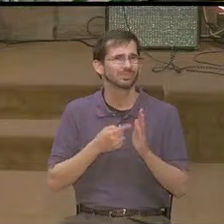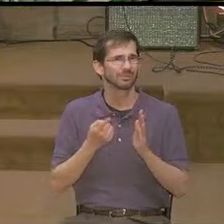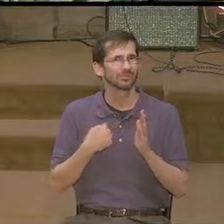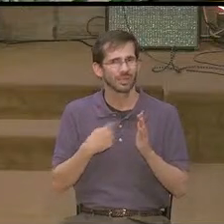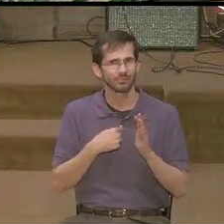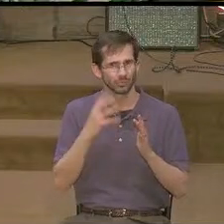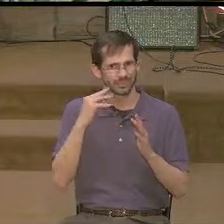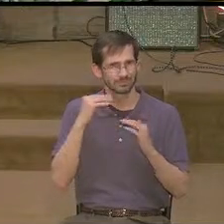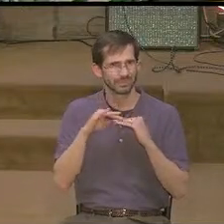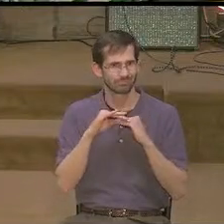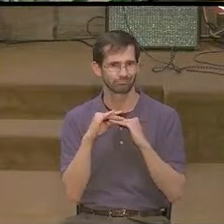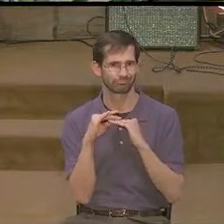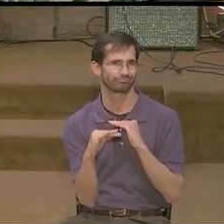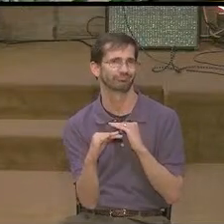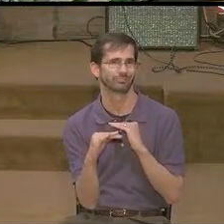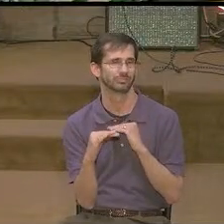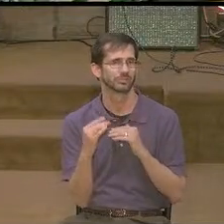plateaus